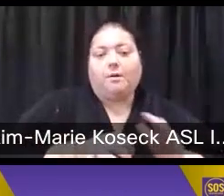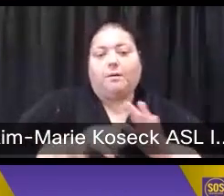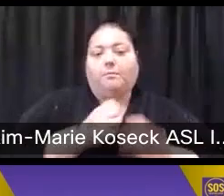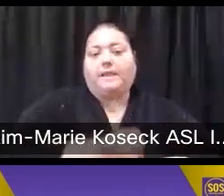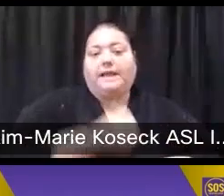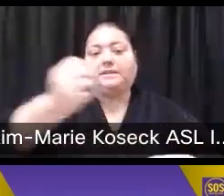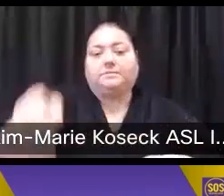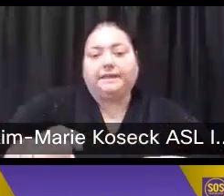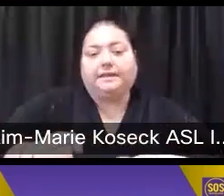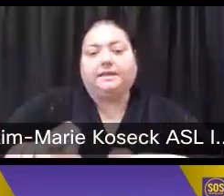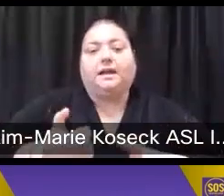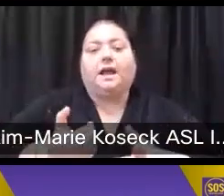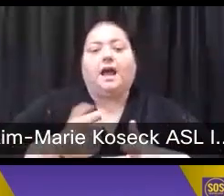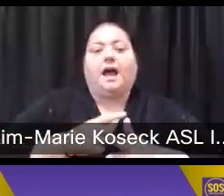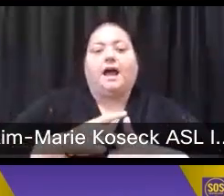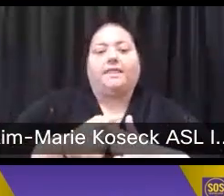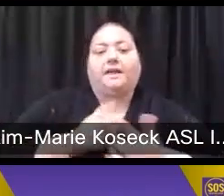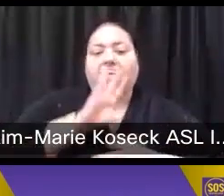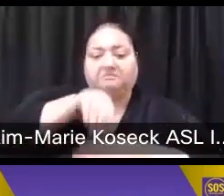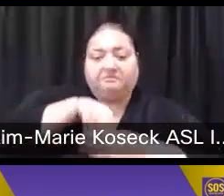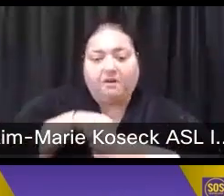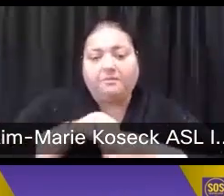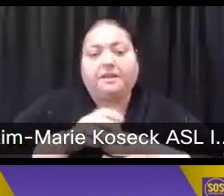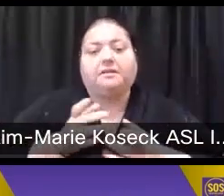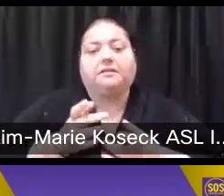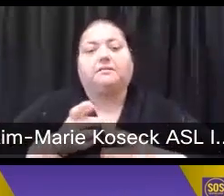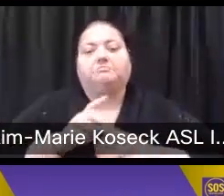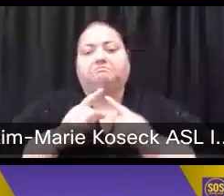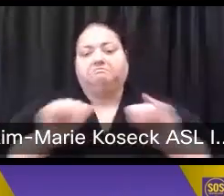et cetera. And next slide, please.